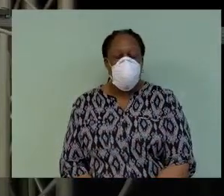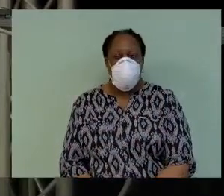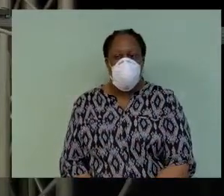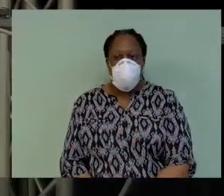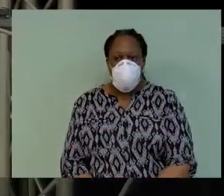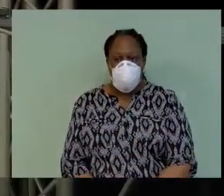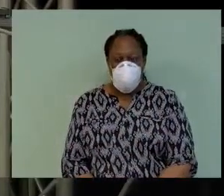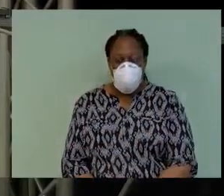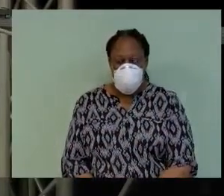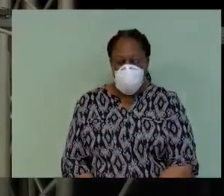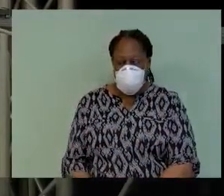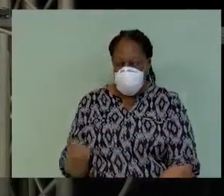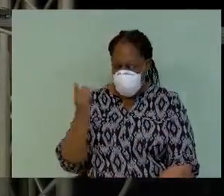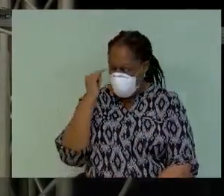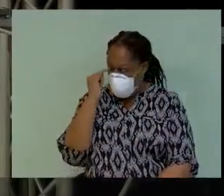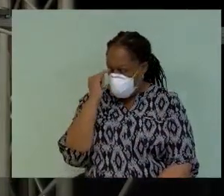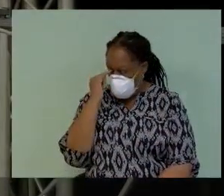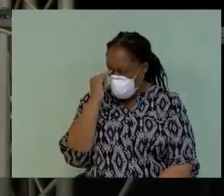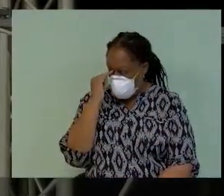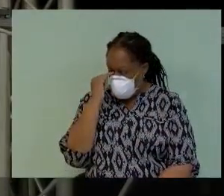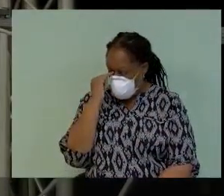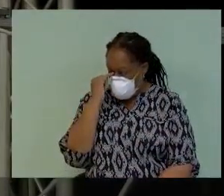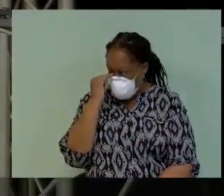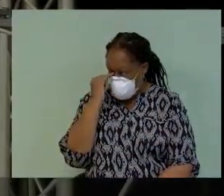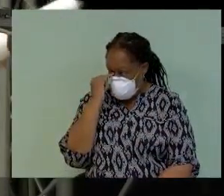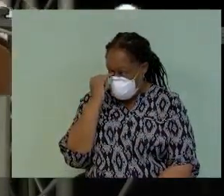the police report.